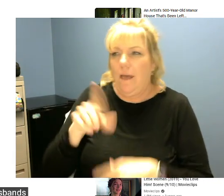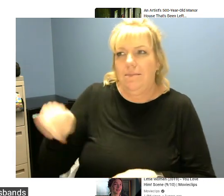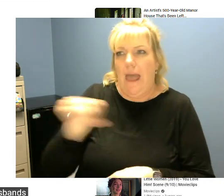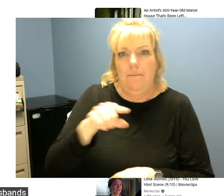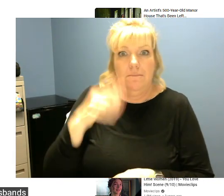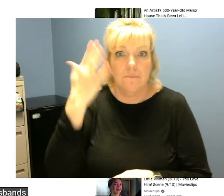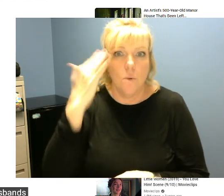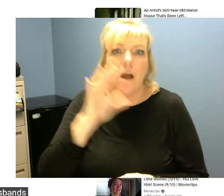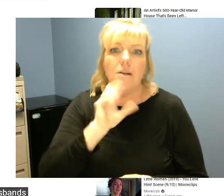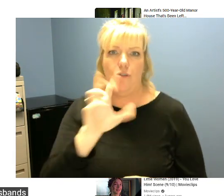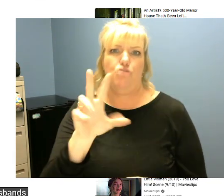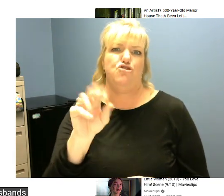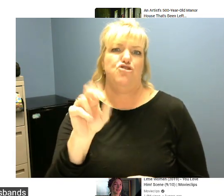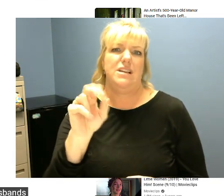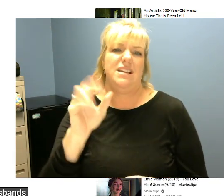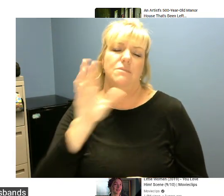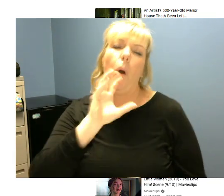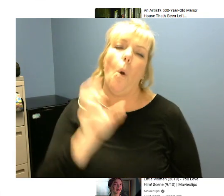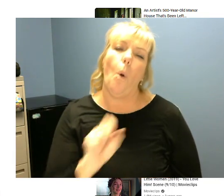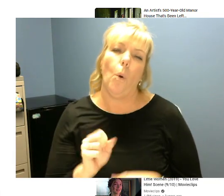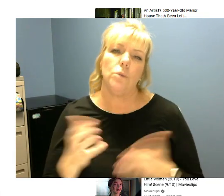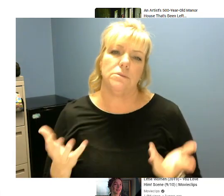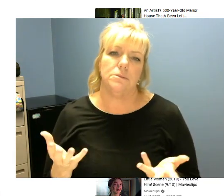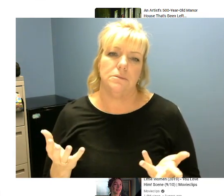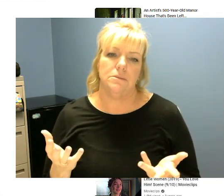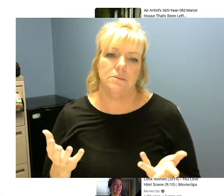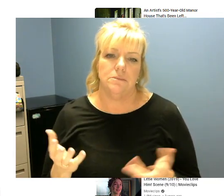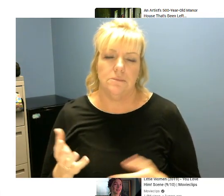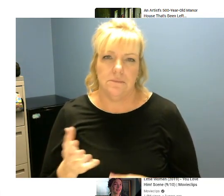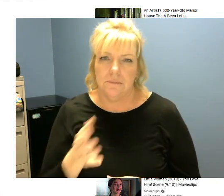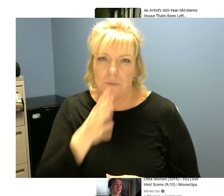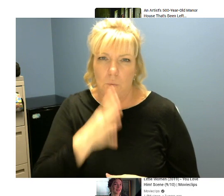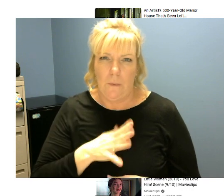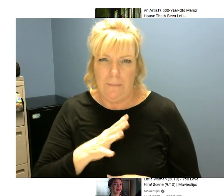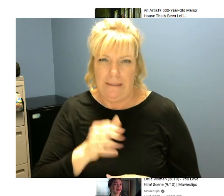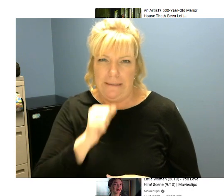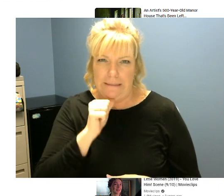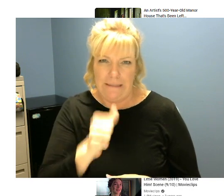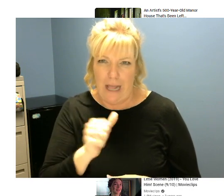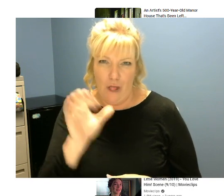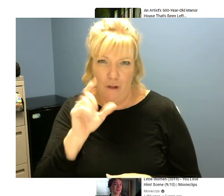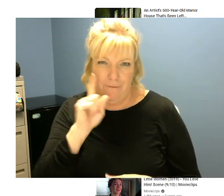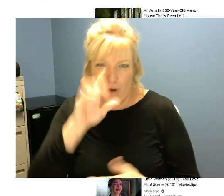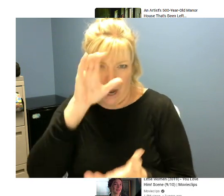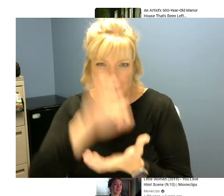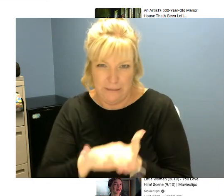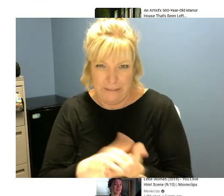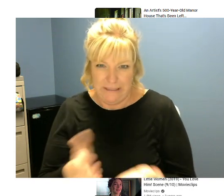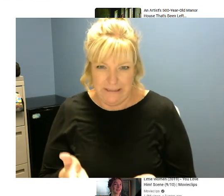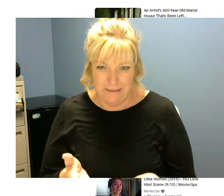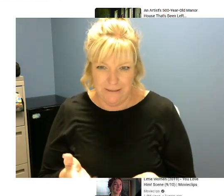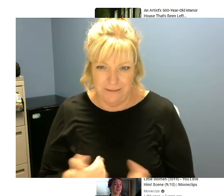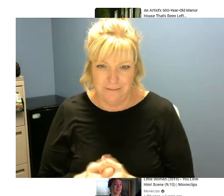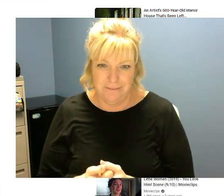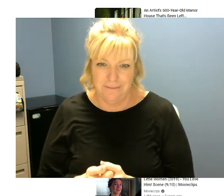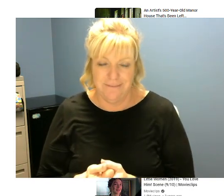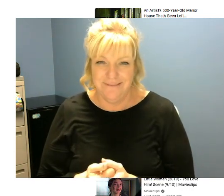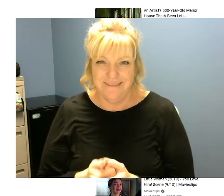and we didn't want, we don't want them off trying to get husbands because anybody's gonna look for a husband apparently, in